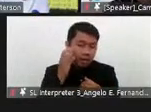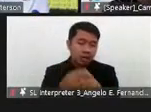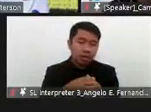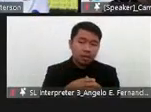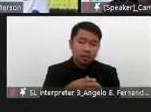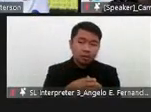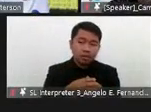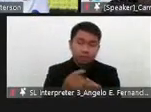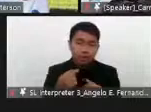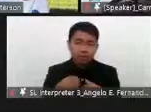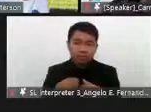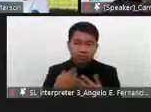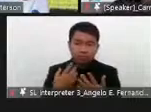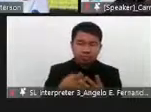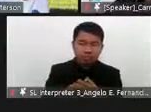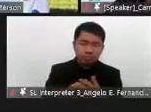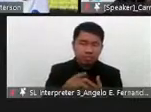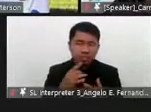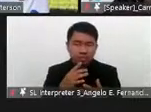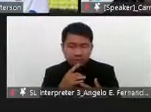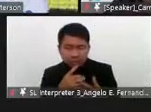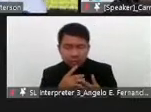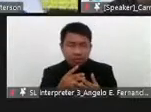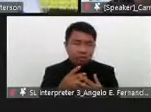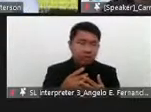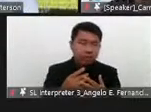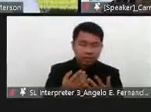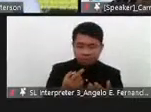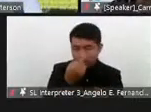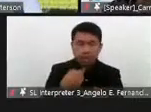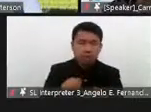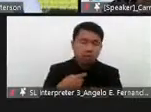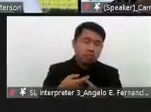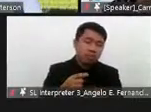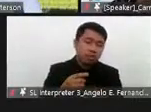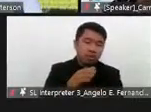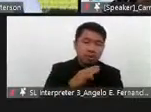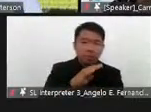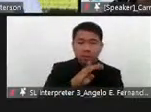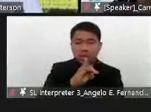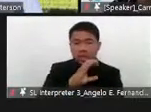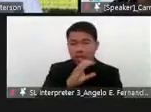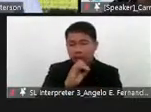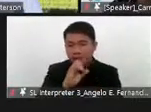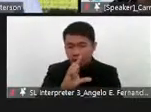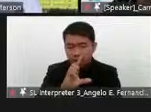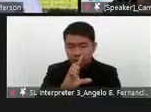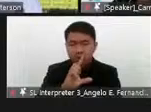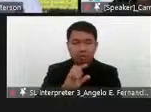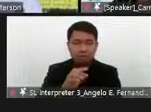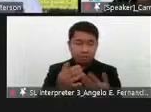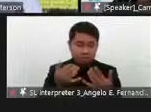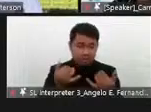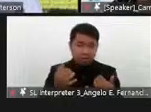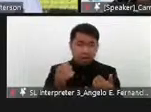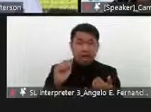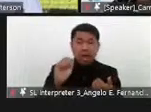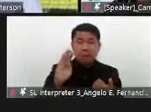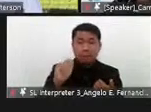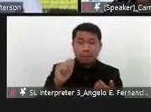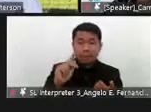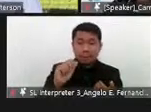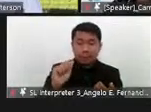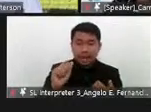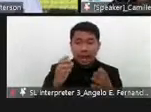bit curious since I am a Bicolano, can I ask Ma'am Camille, is Abaca textile still in demand in the market